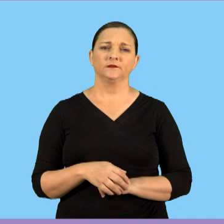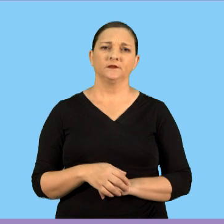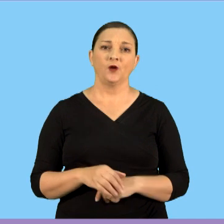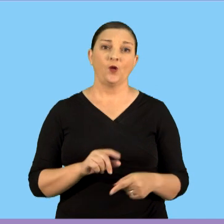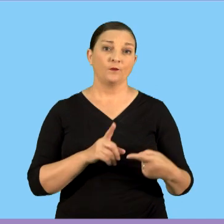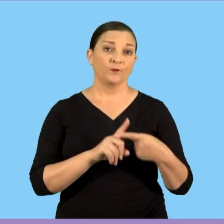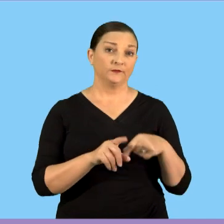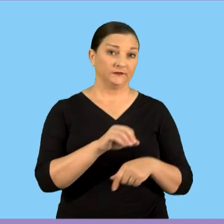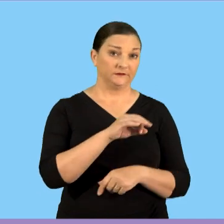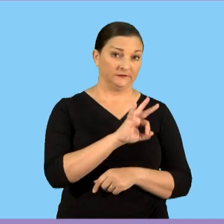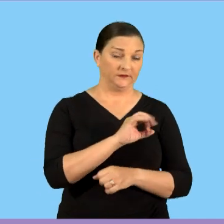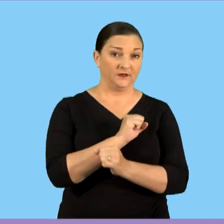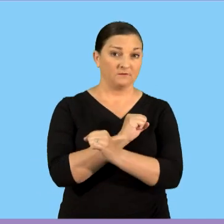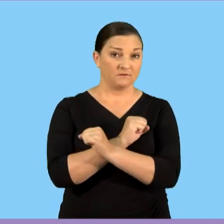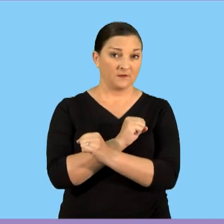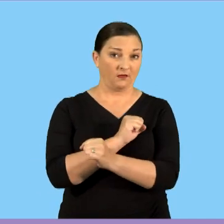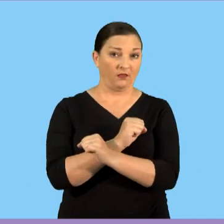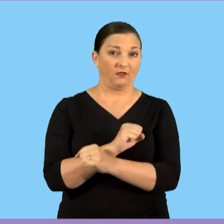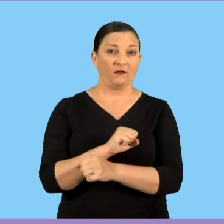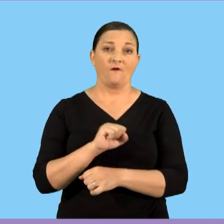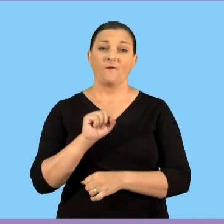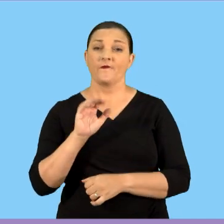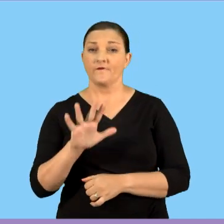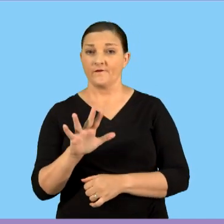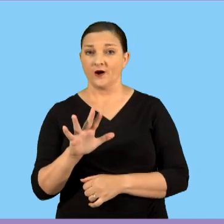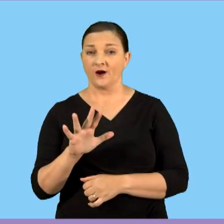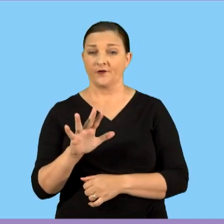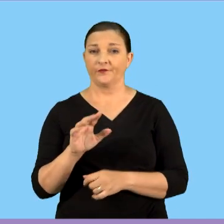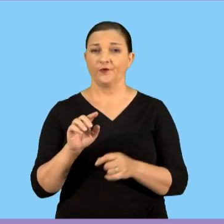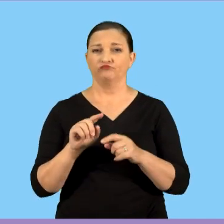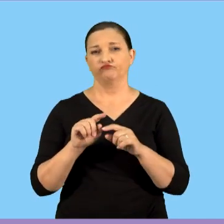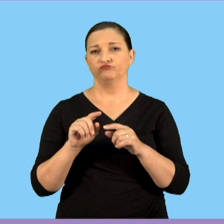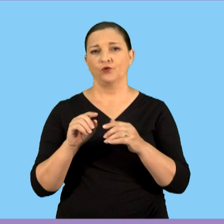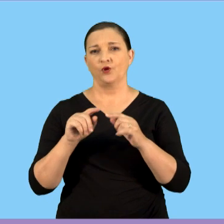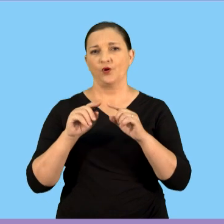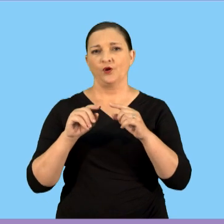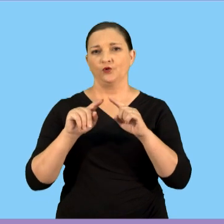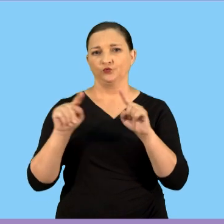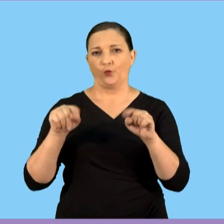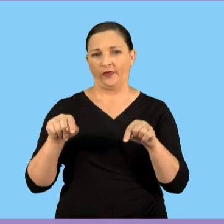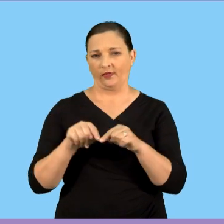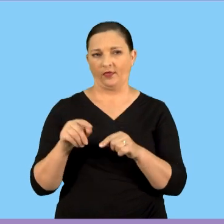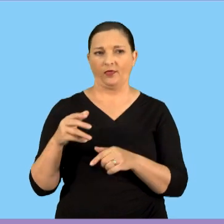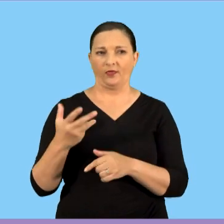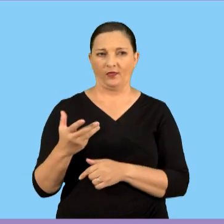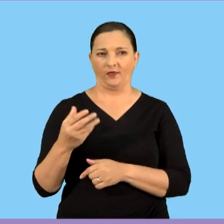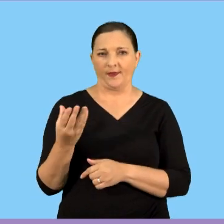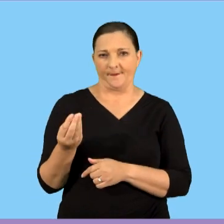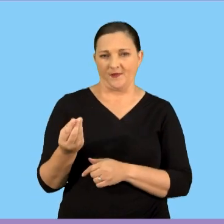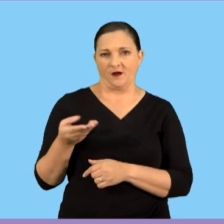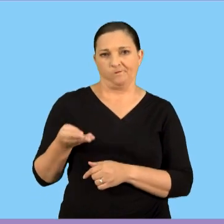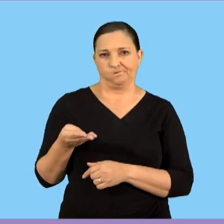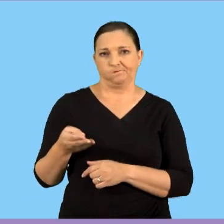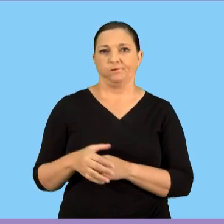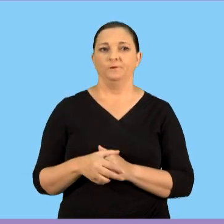Here we have a positive 3 multiplied by 5 squared. So we are going to